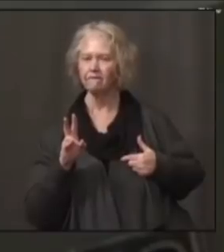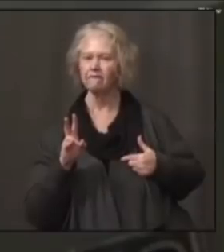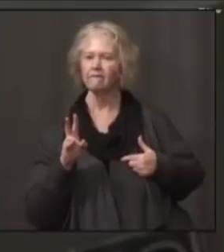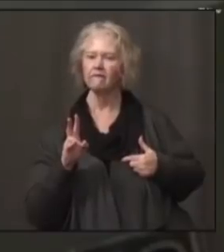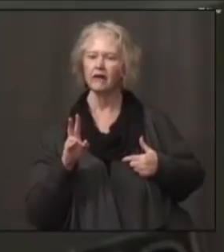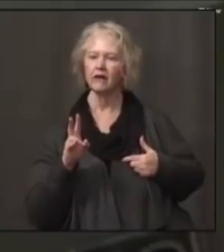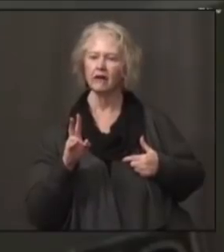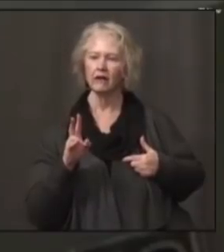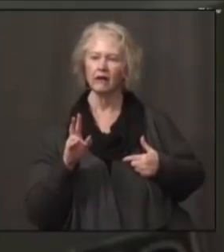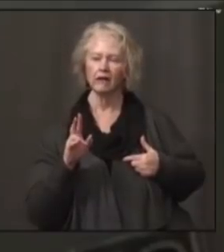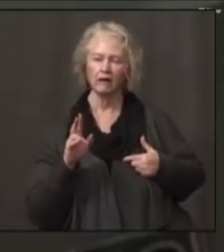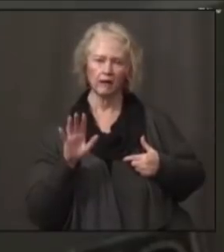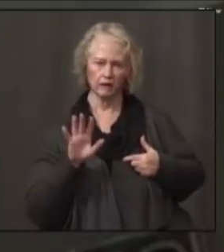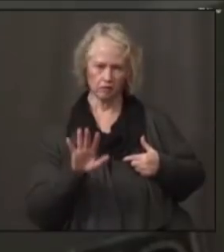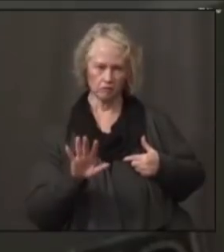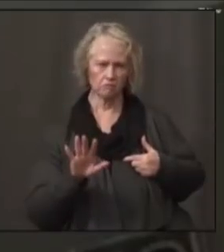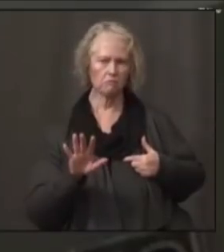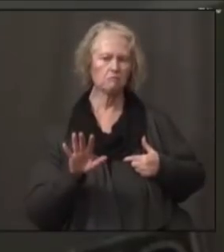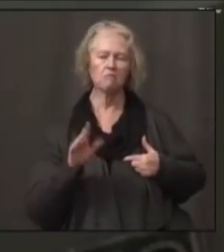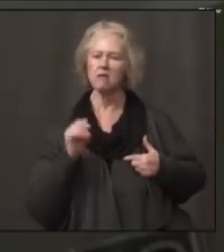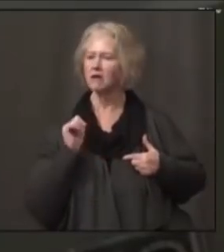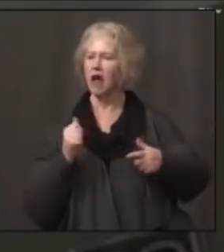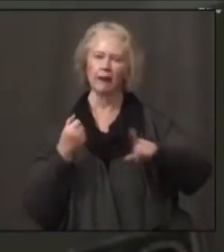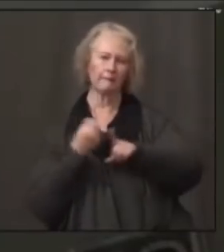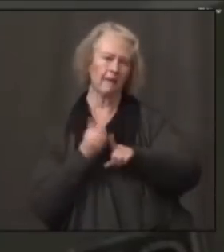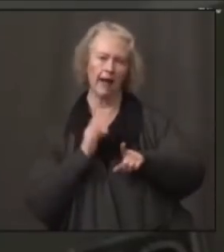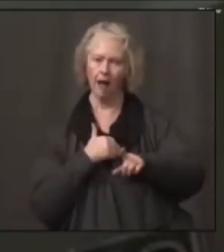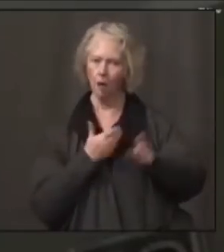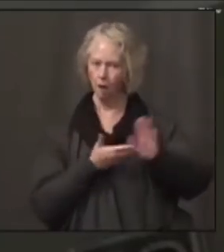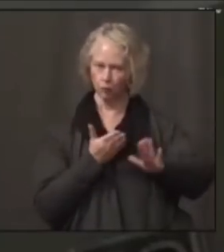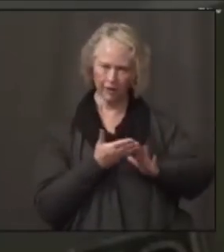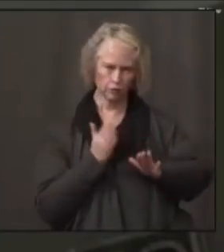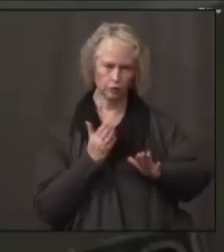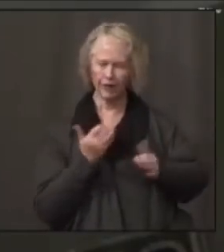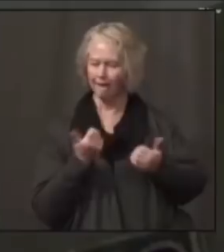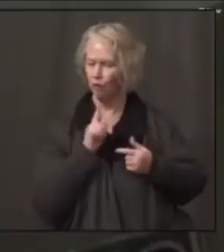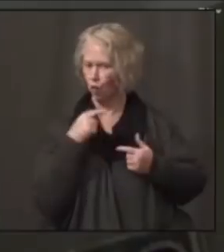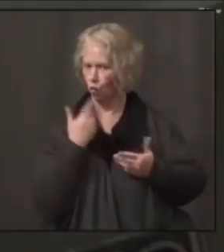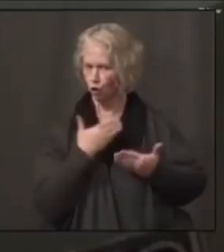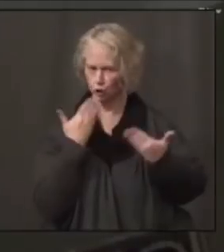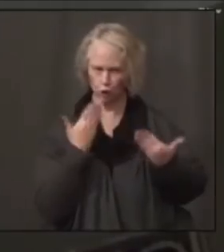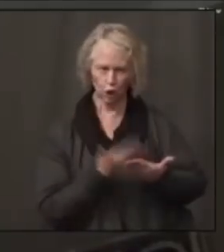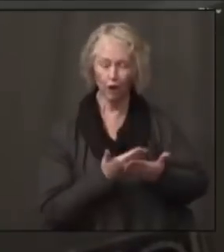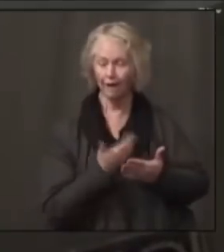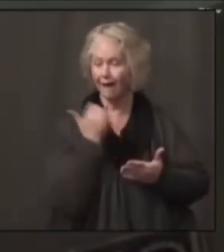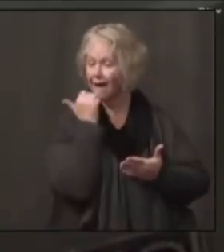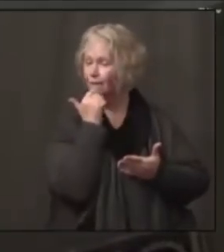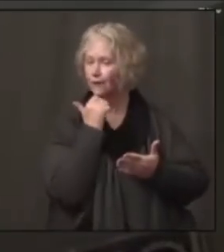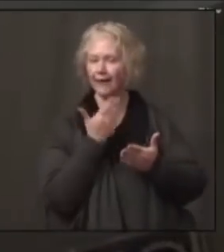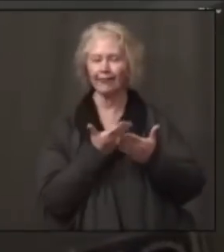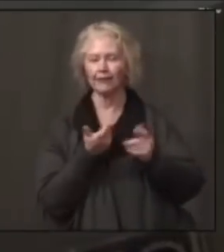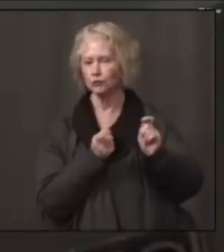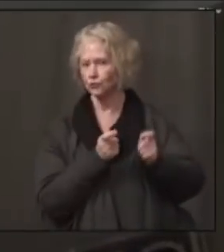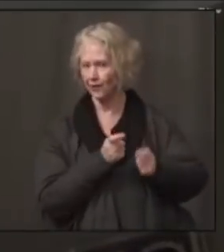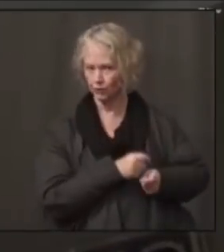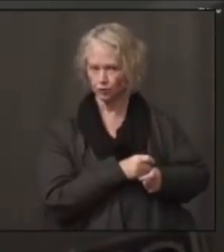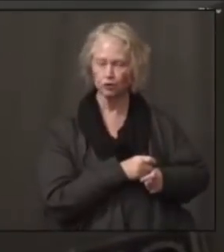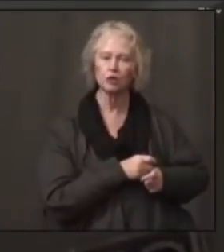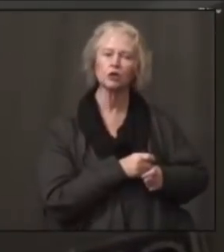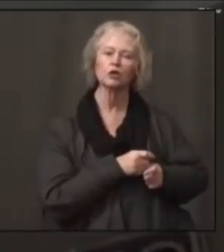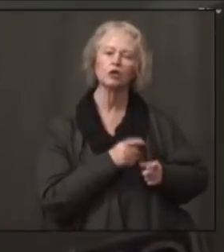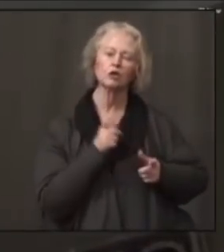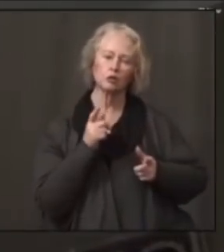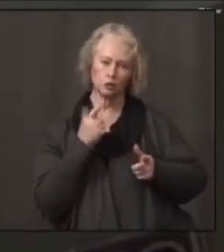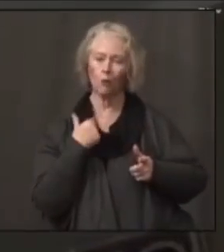good. Every day changes. For the time being, I'm making it clear that, yes, we have